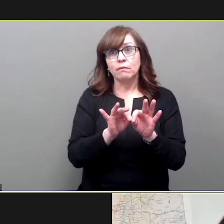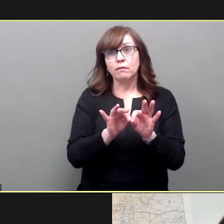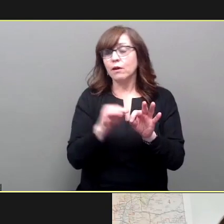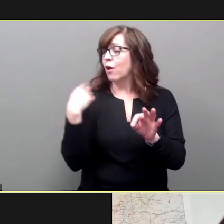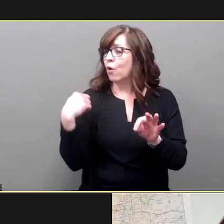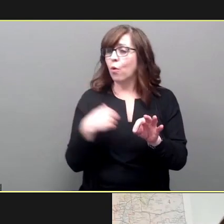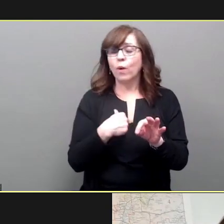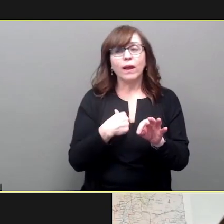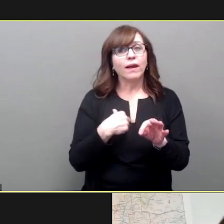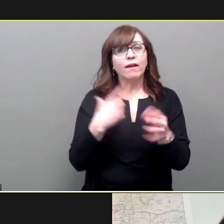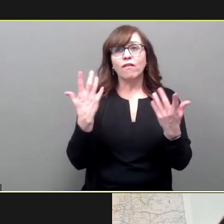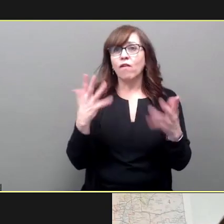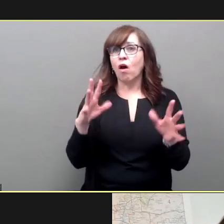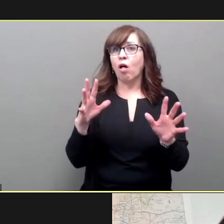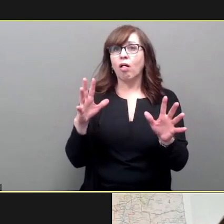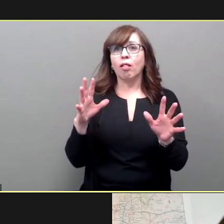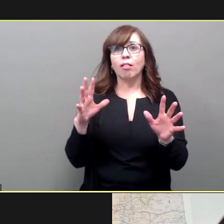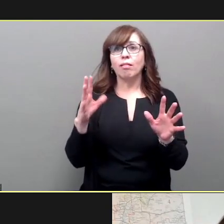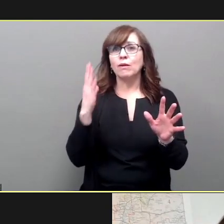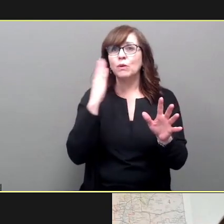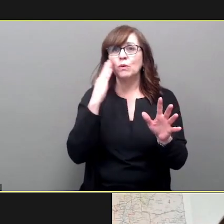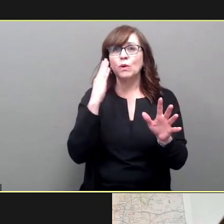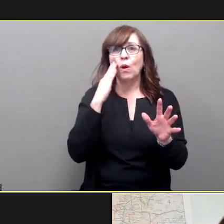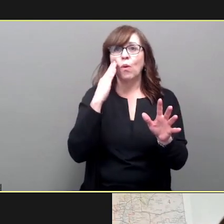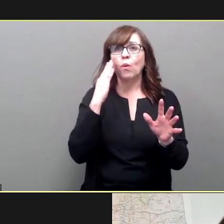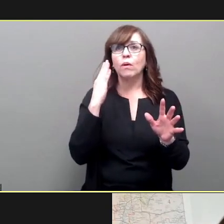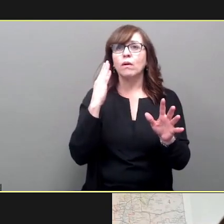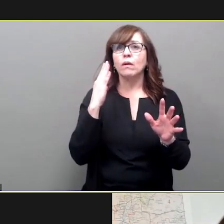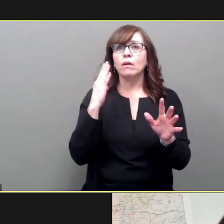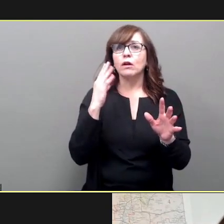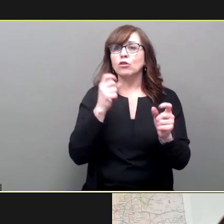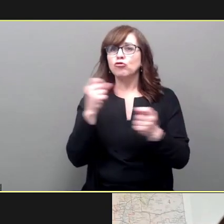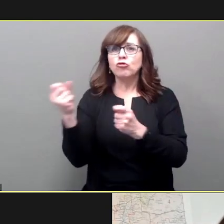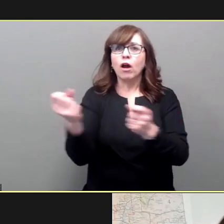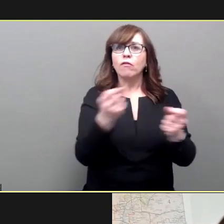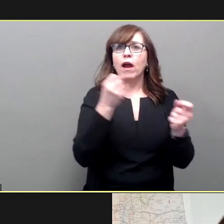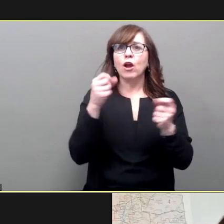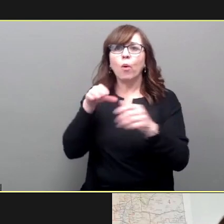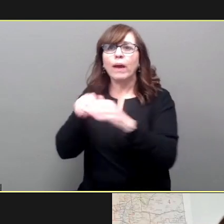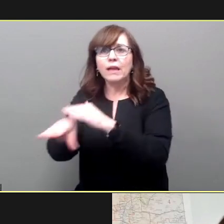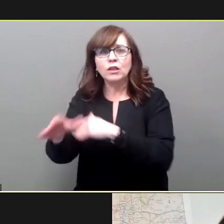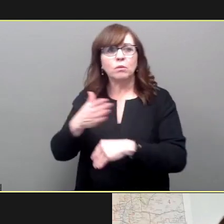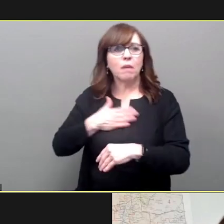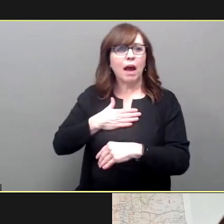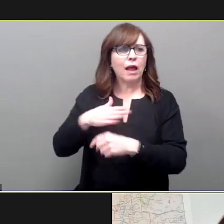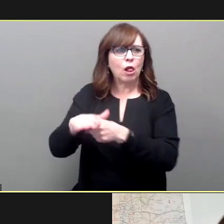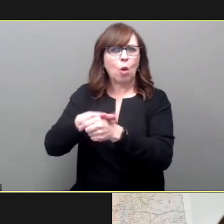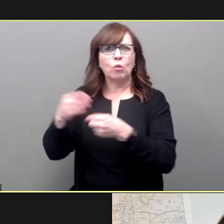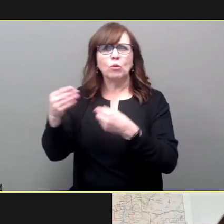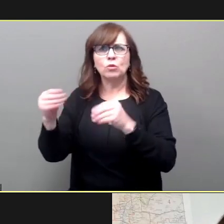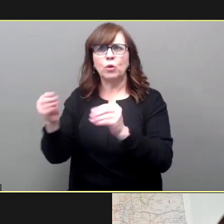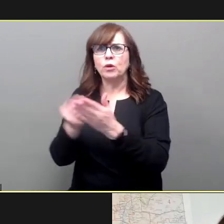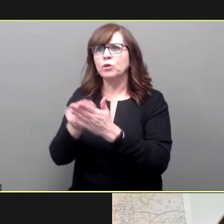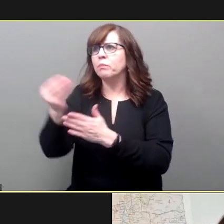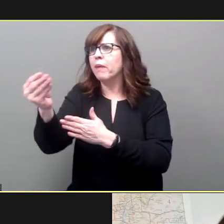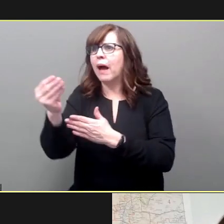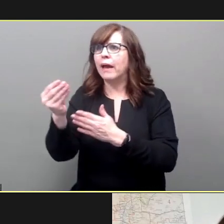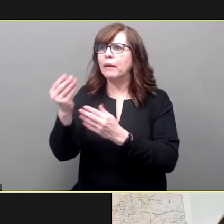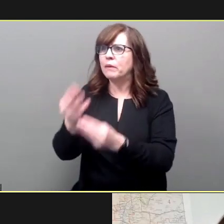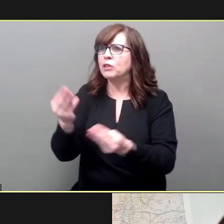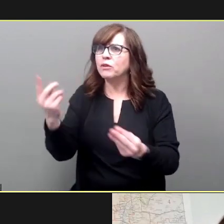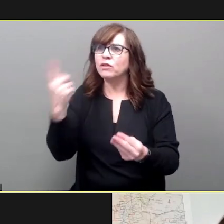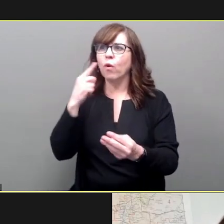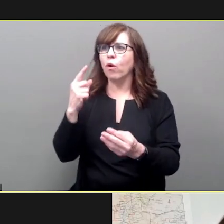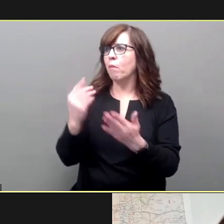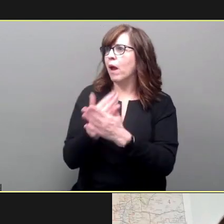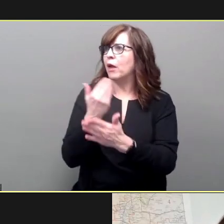and I occasionally make a furtive dash into my local big box store to get some materials for my latest home improvement project. And we